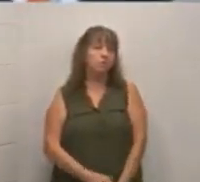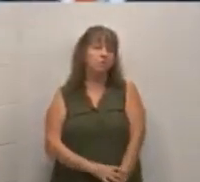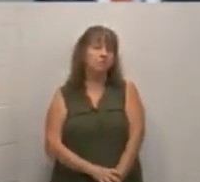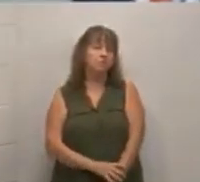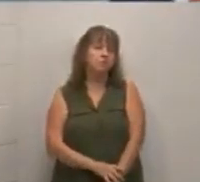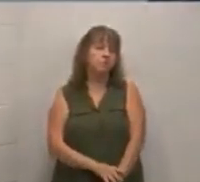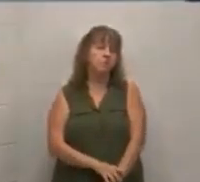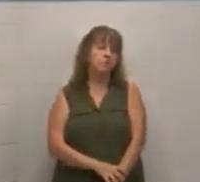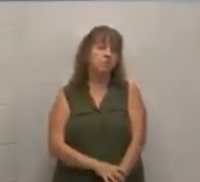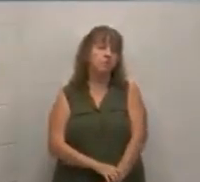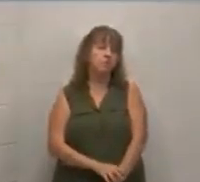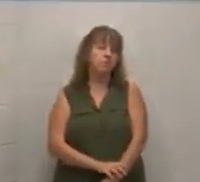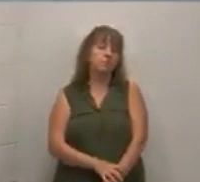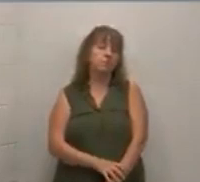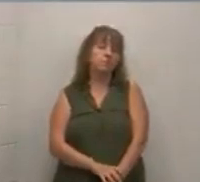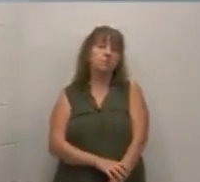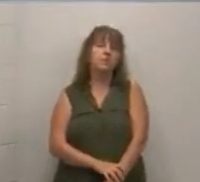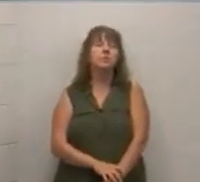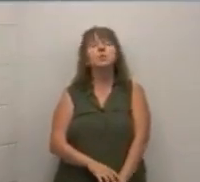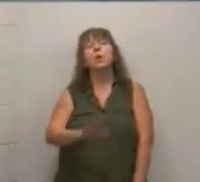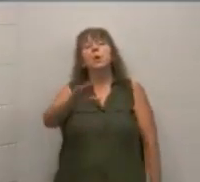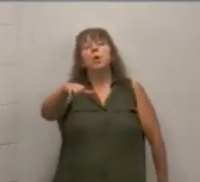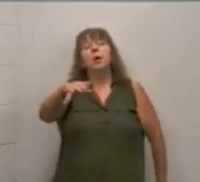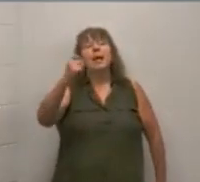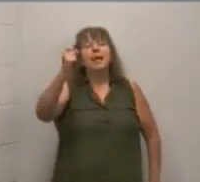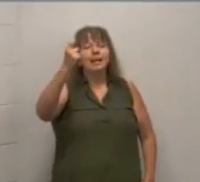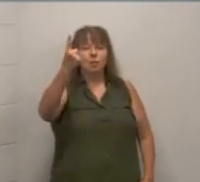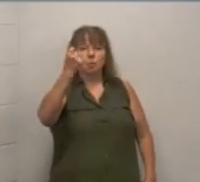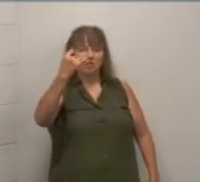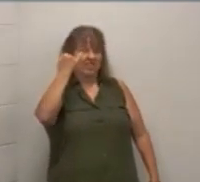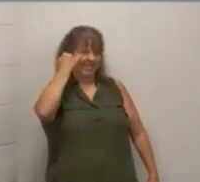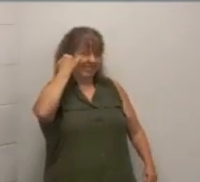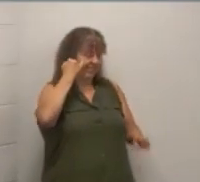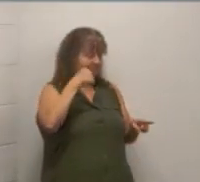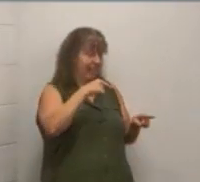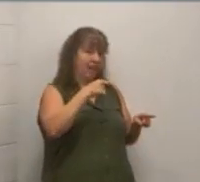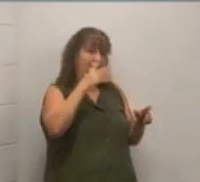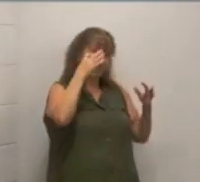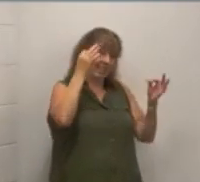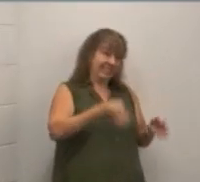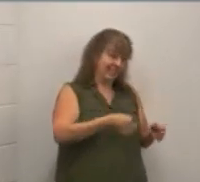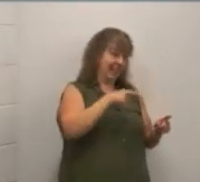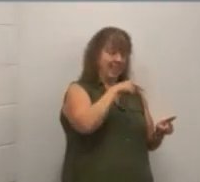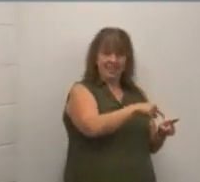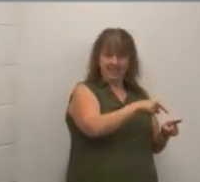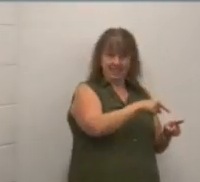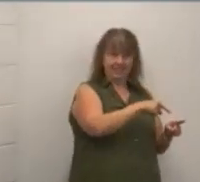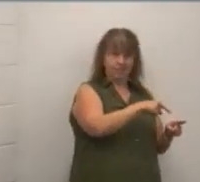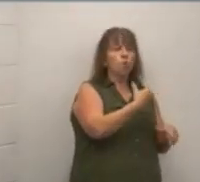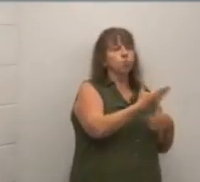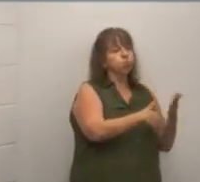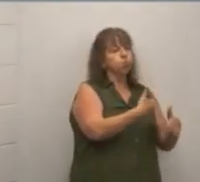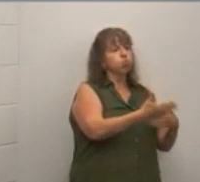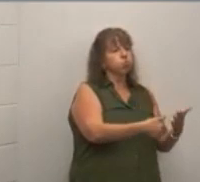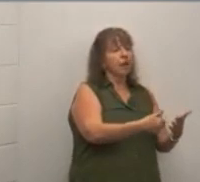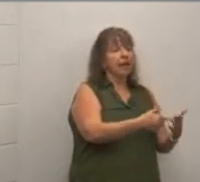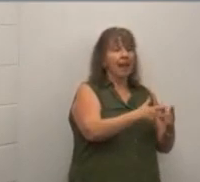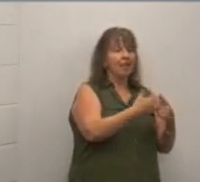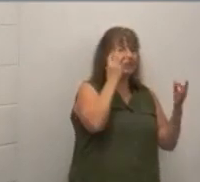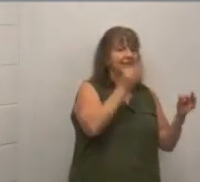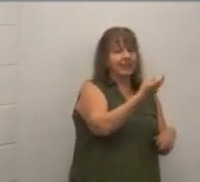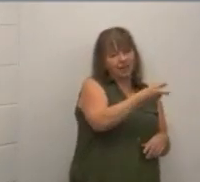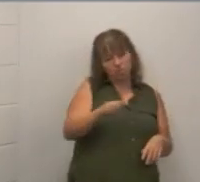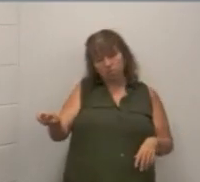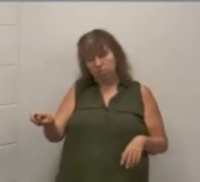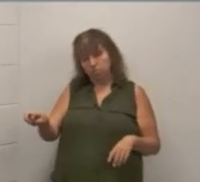If my child chooses the hybrid option and then needs to go remote because they are required to quarantine, or if they get ill, will they